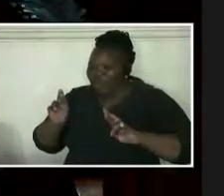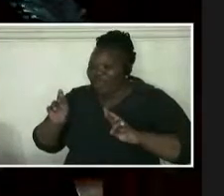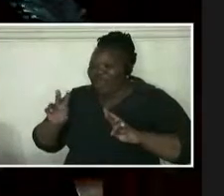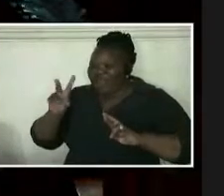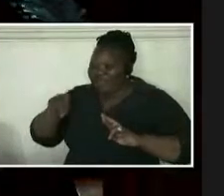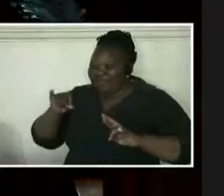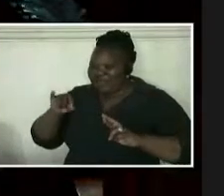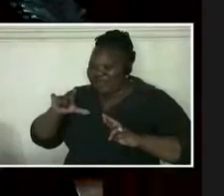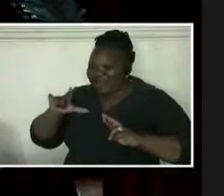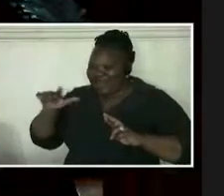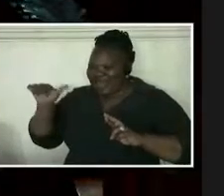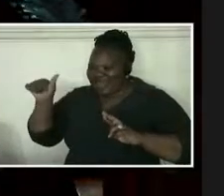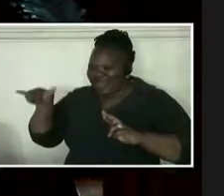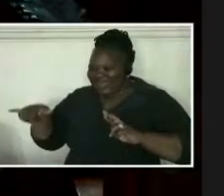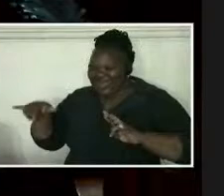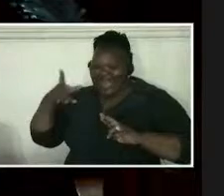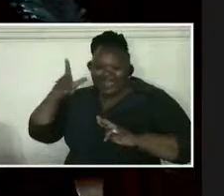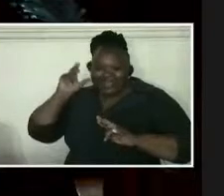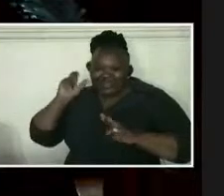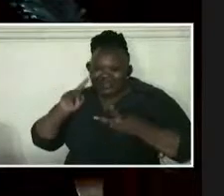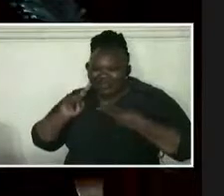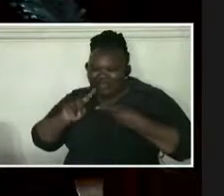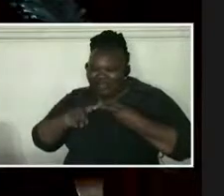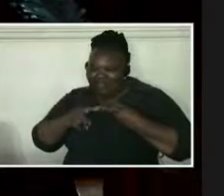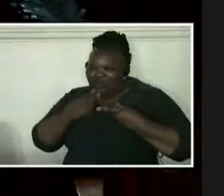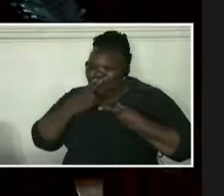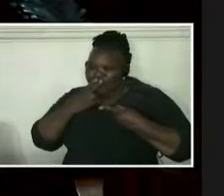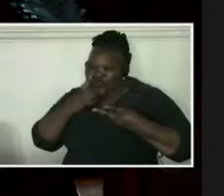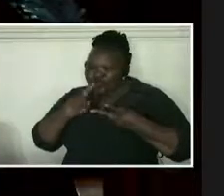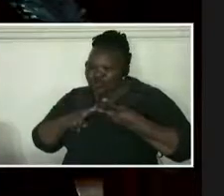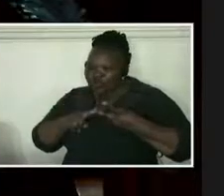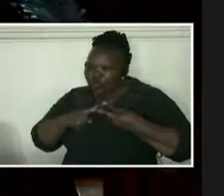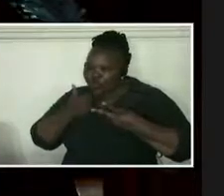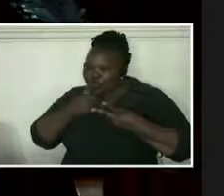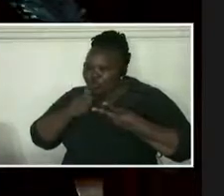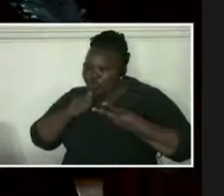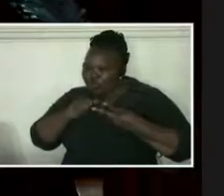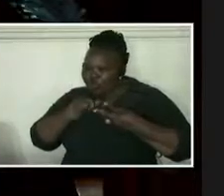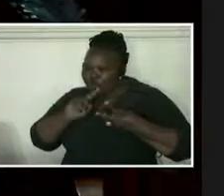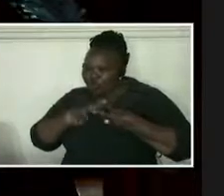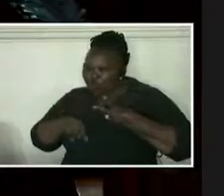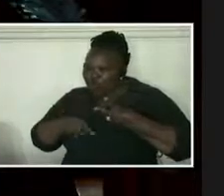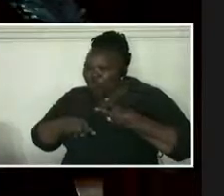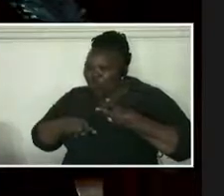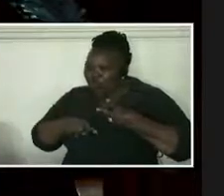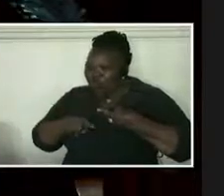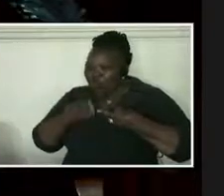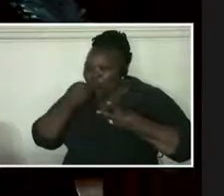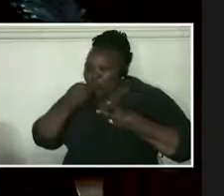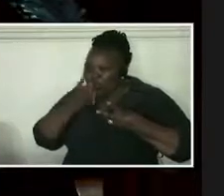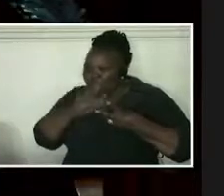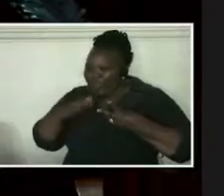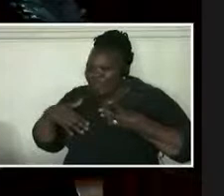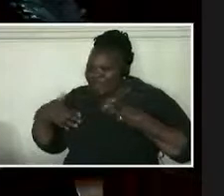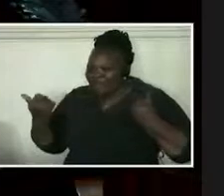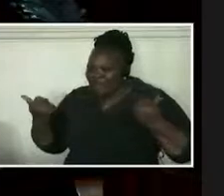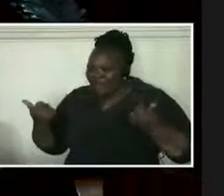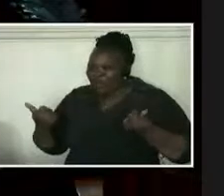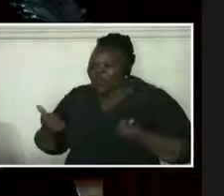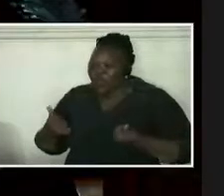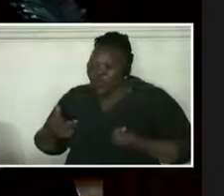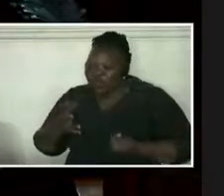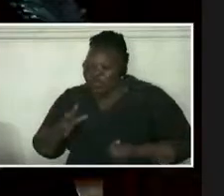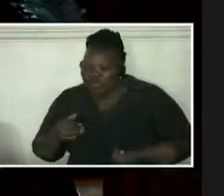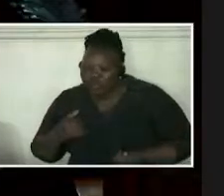physical inactivity the harmful use of alcohol and an unhealthy diet it goes without saying